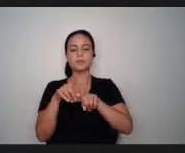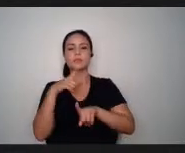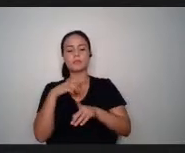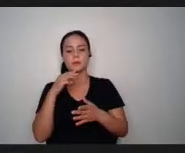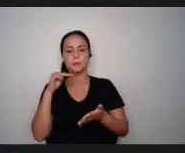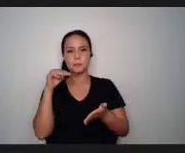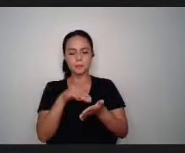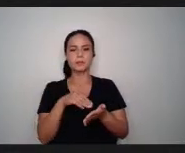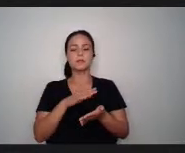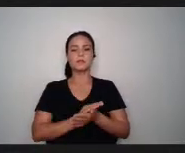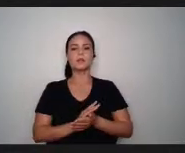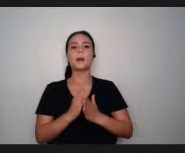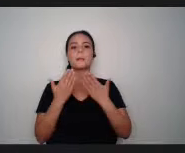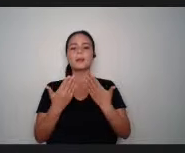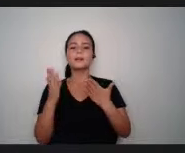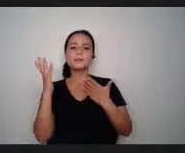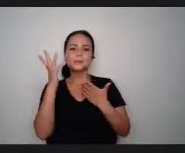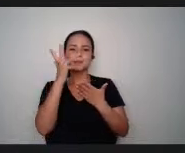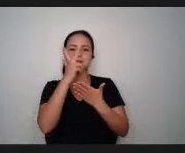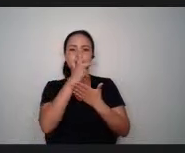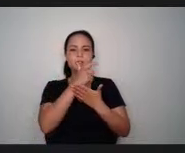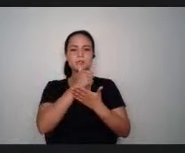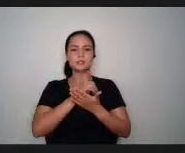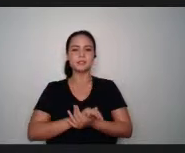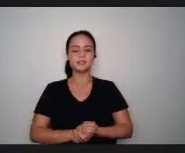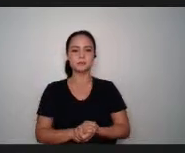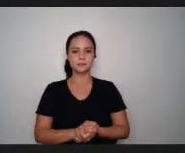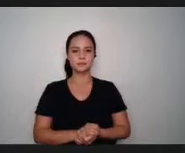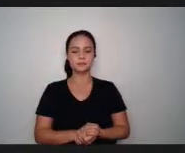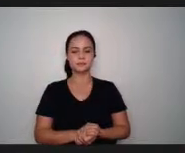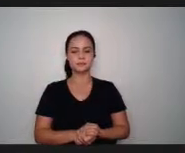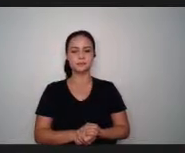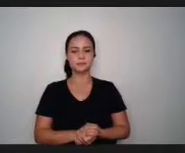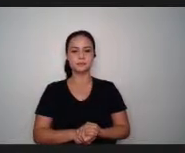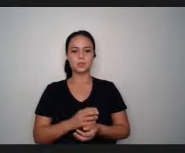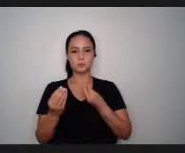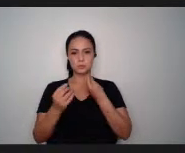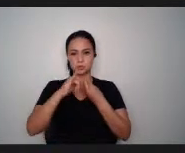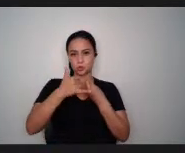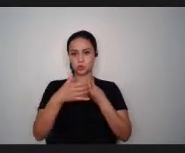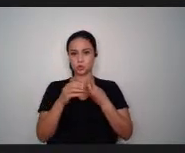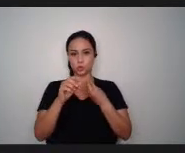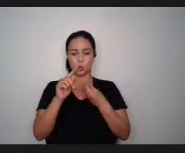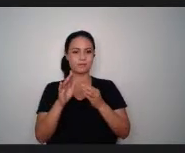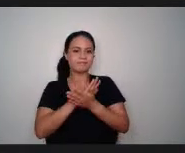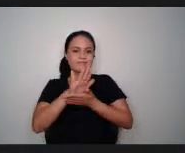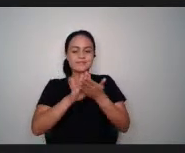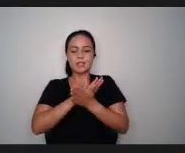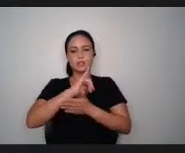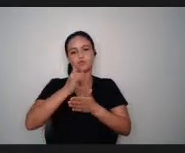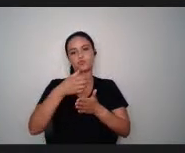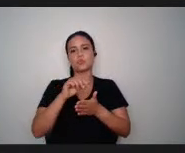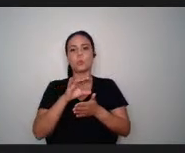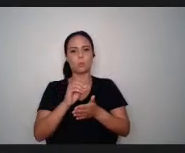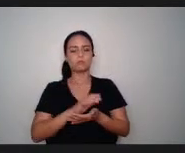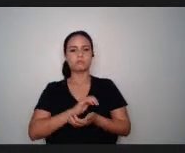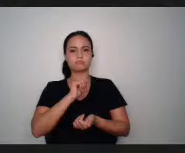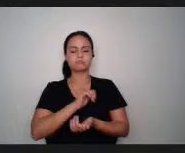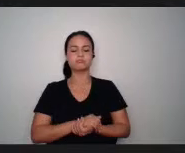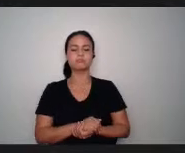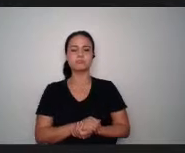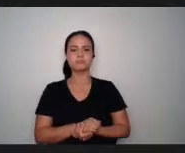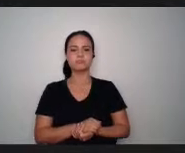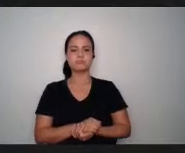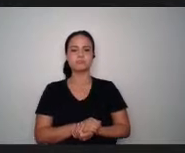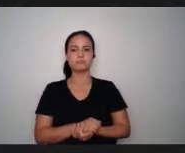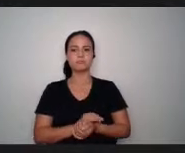we also have goals, but they appear neatly as if it was a game, but there is no game,